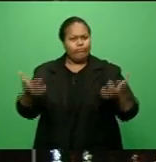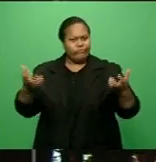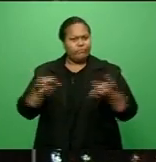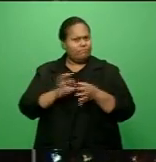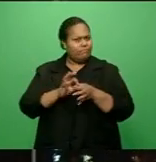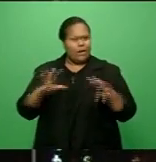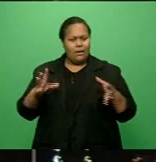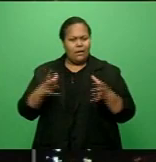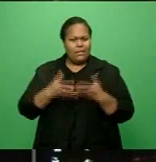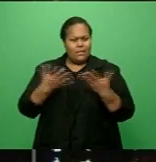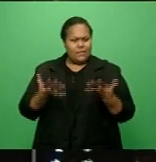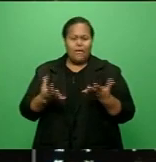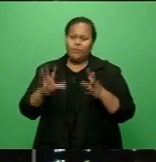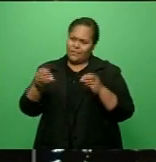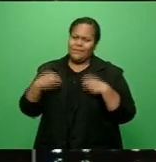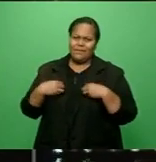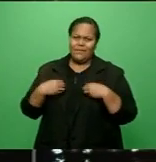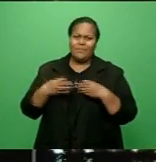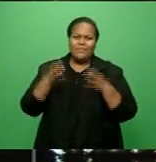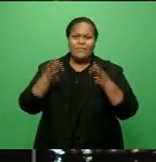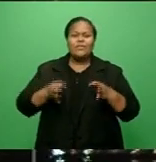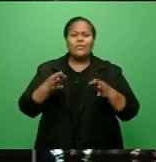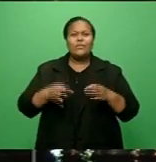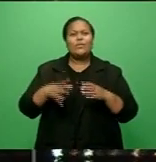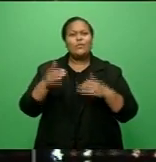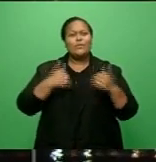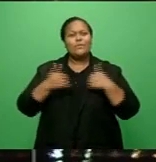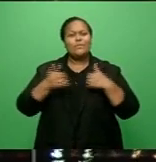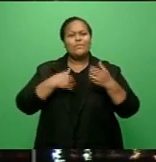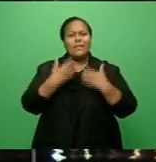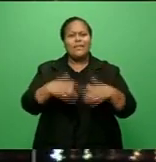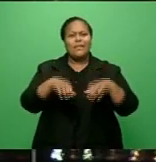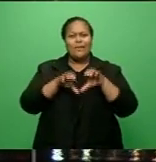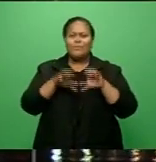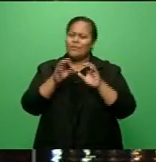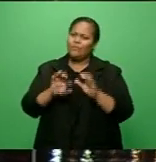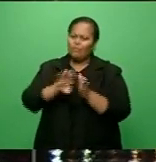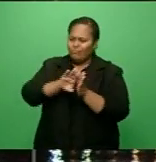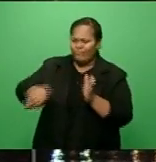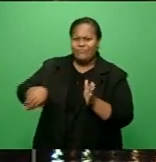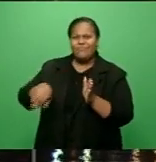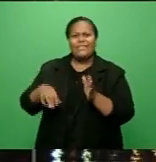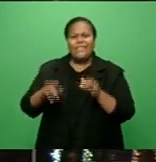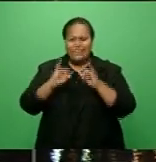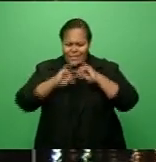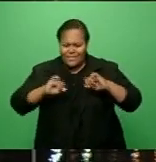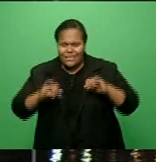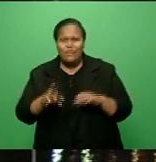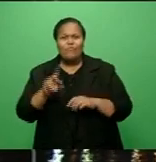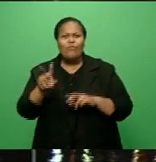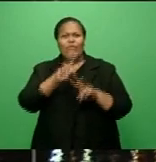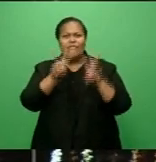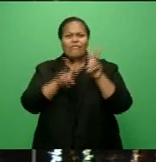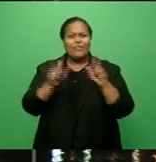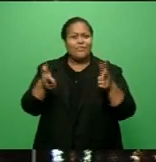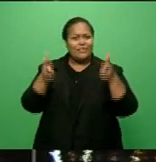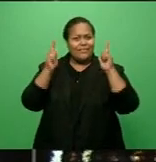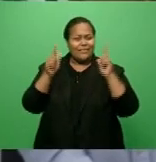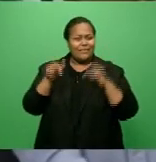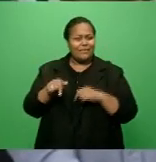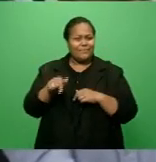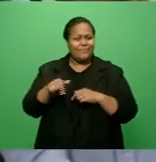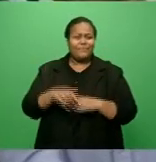USP Special Counsel to terminate investigations against Vice-Chancellor Professor Paul Aluwalia. Lena Rees has